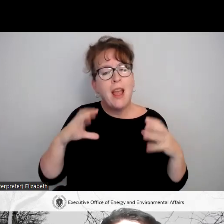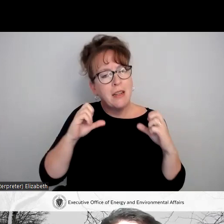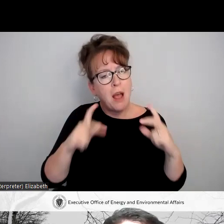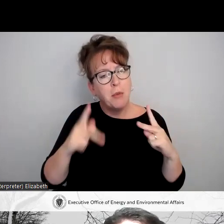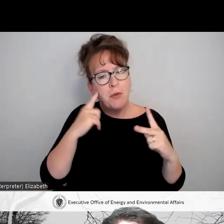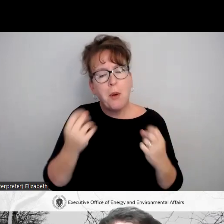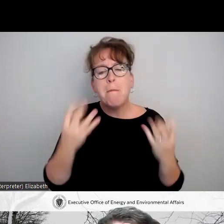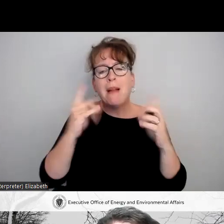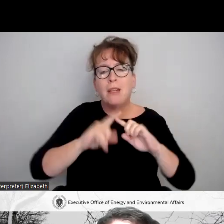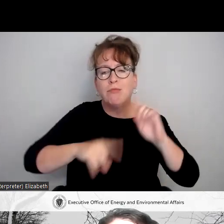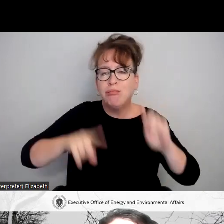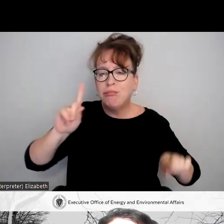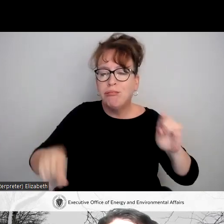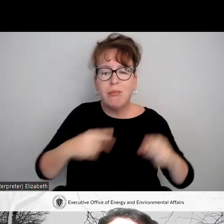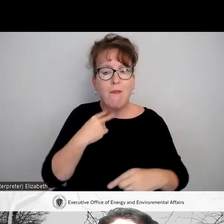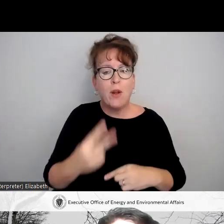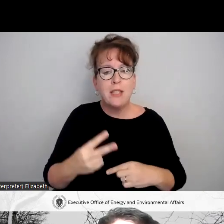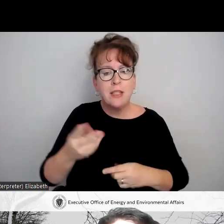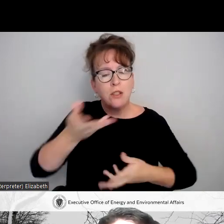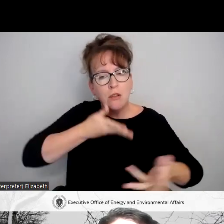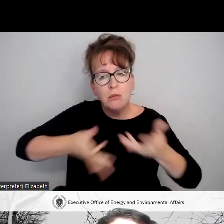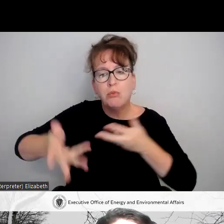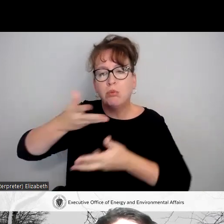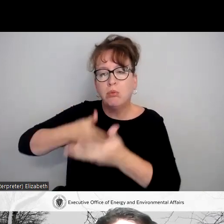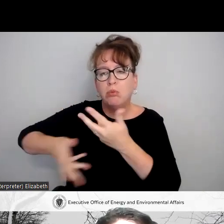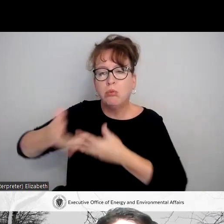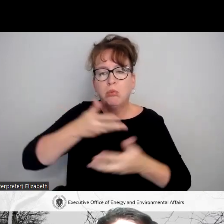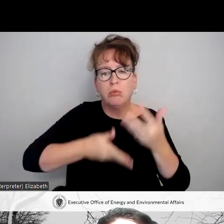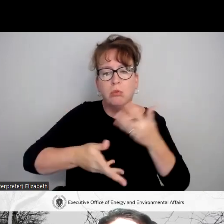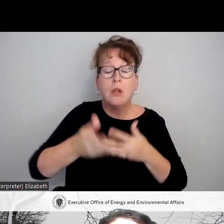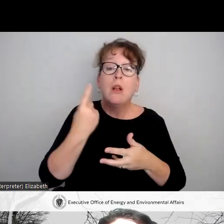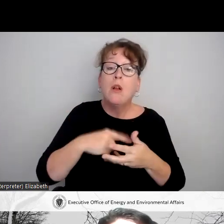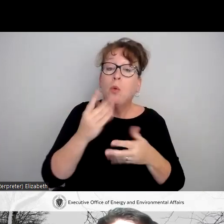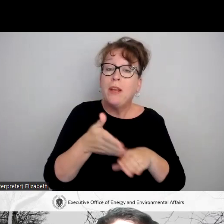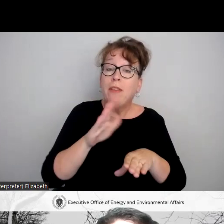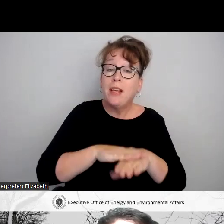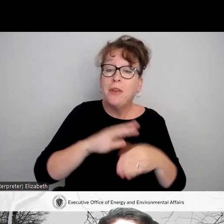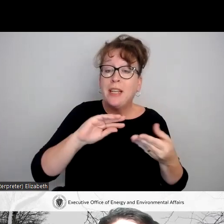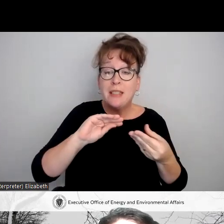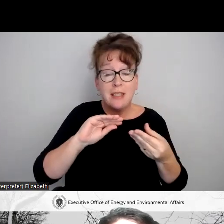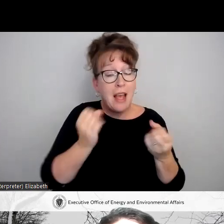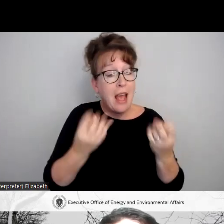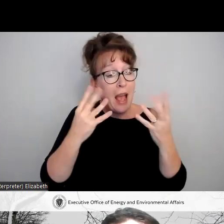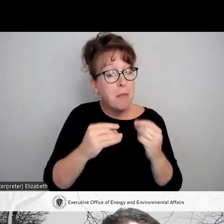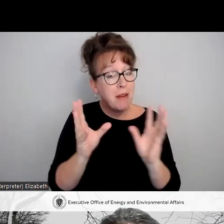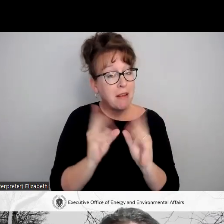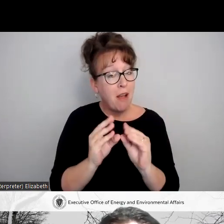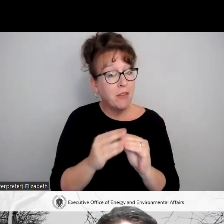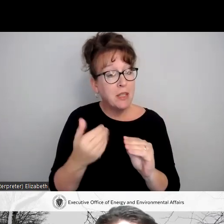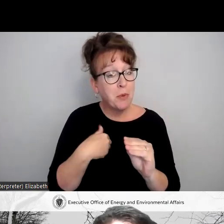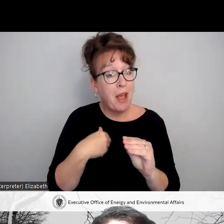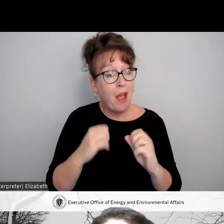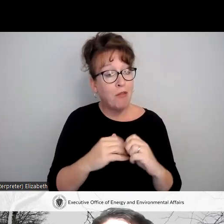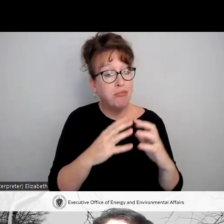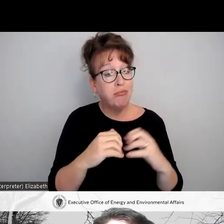to hear from one another. We have increased the number of technical conferences that we have, and these are one of them, the more